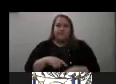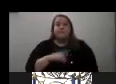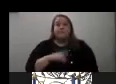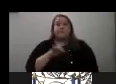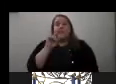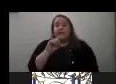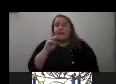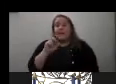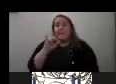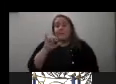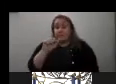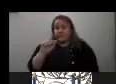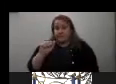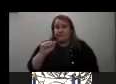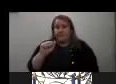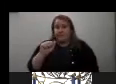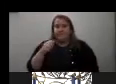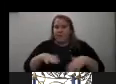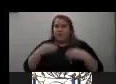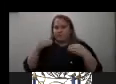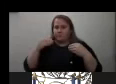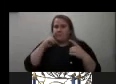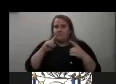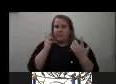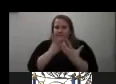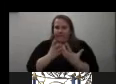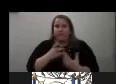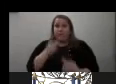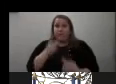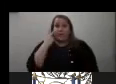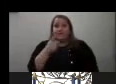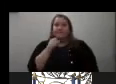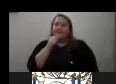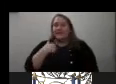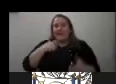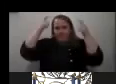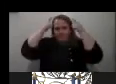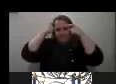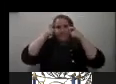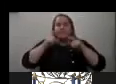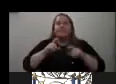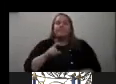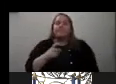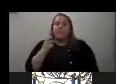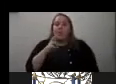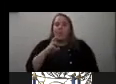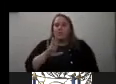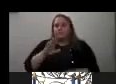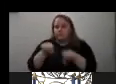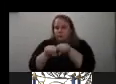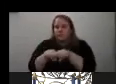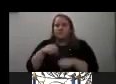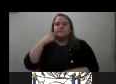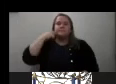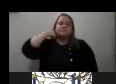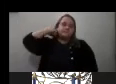is Marissa in the costume shop for fitting, and you can see that she doesn't have her headpiece on and or her pointe shoes,